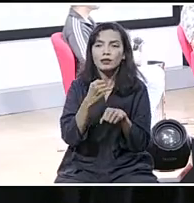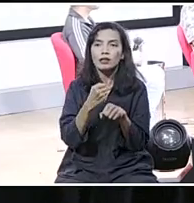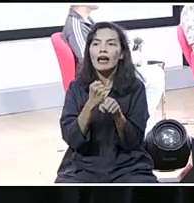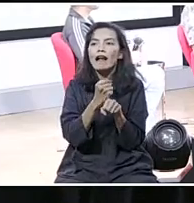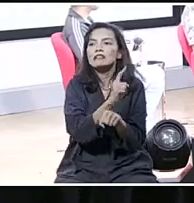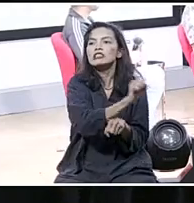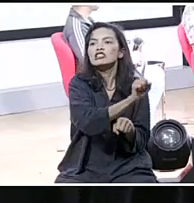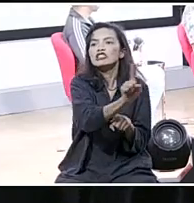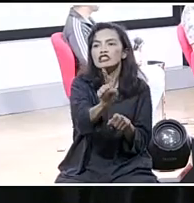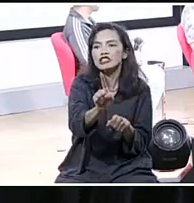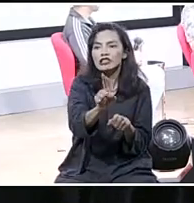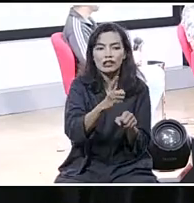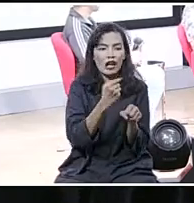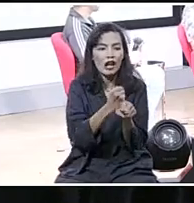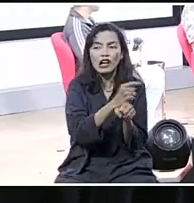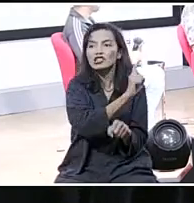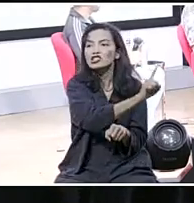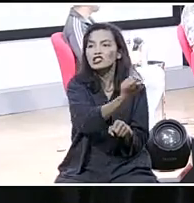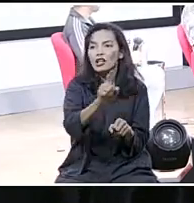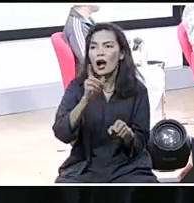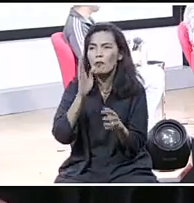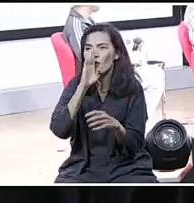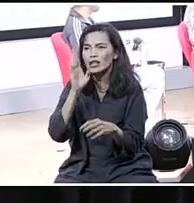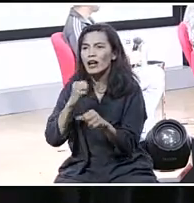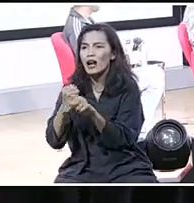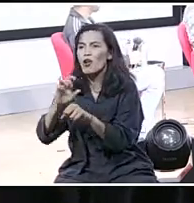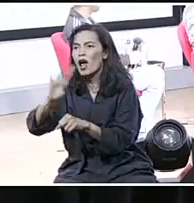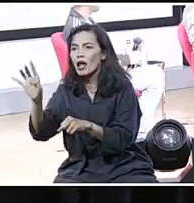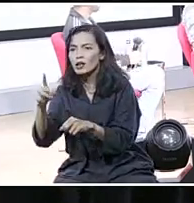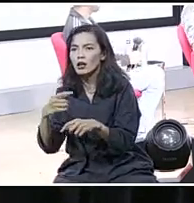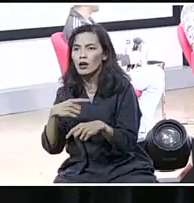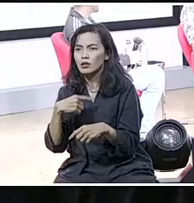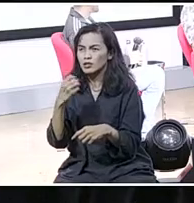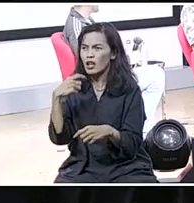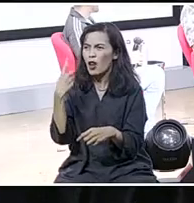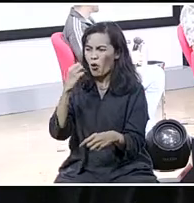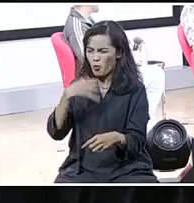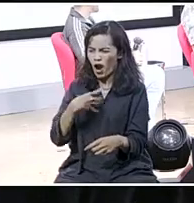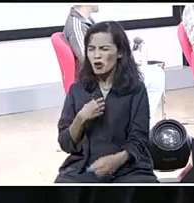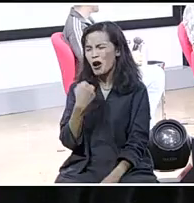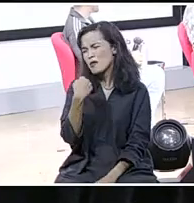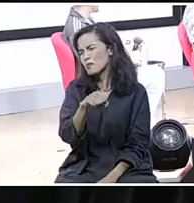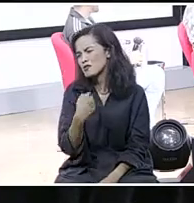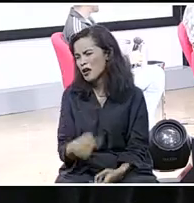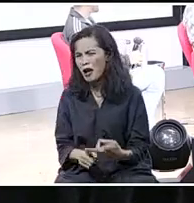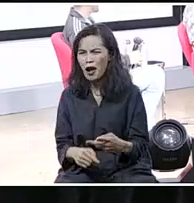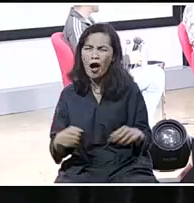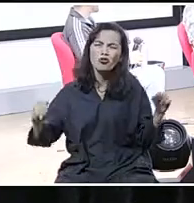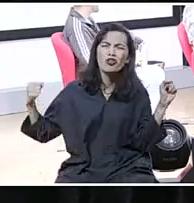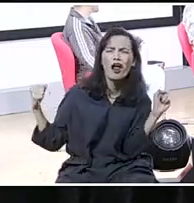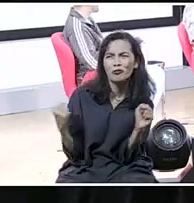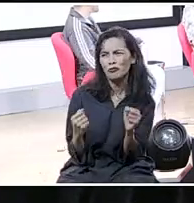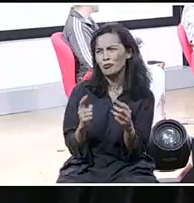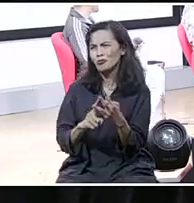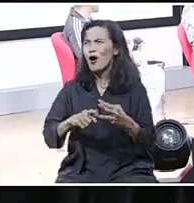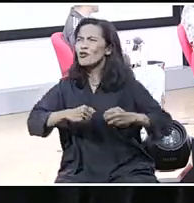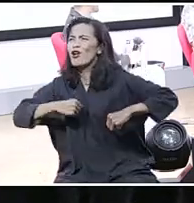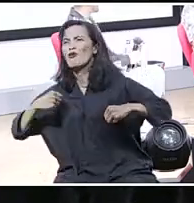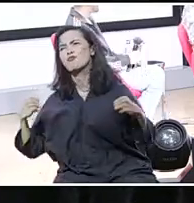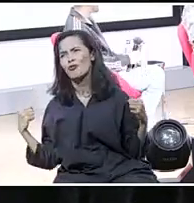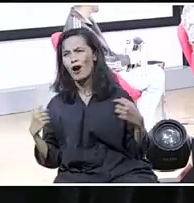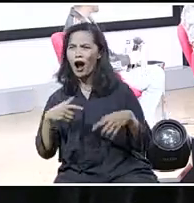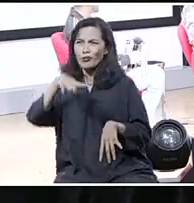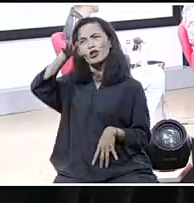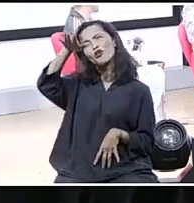person talking to yourself saying, I don't look good, I can't do this, I'm too heavy, I'm too skinny, I'm not a good enough player, I